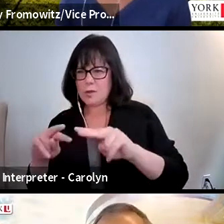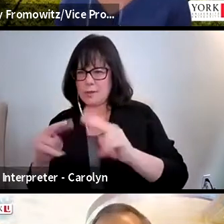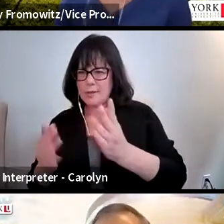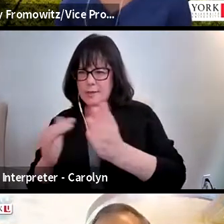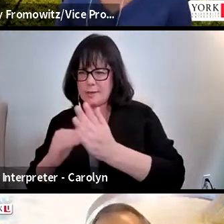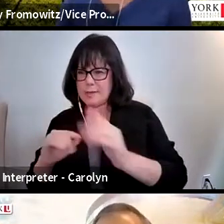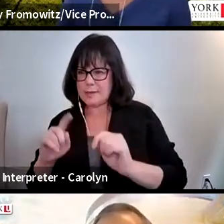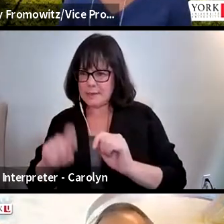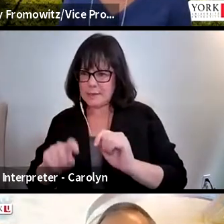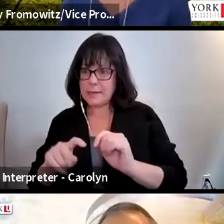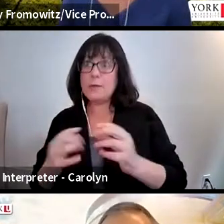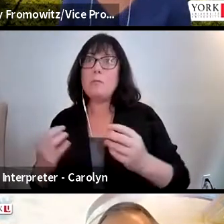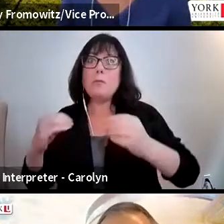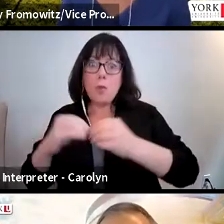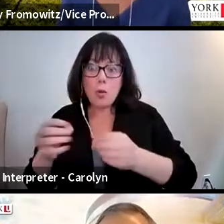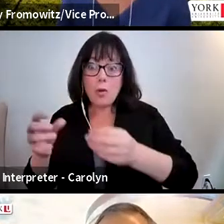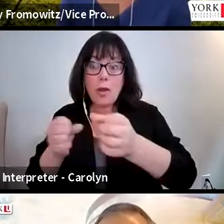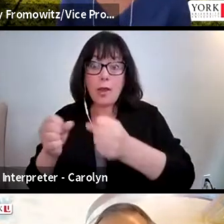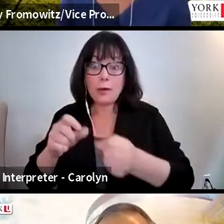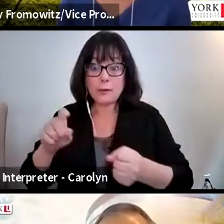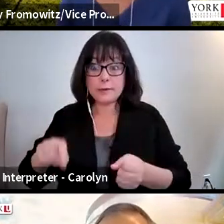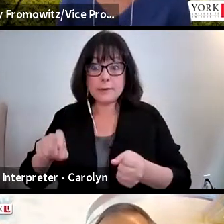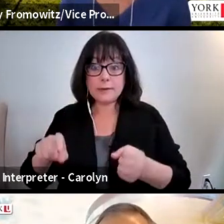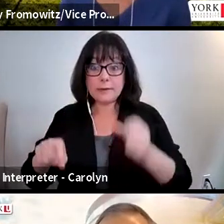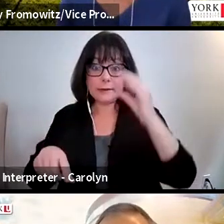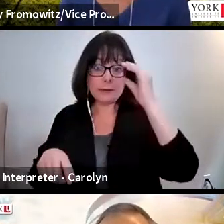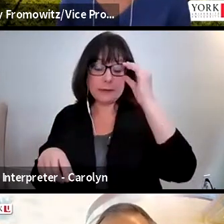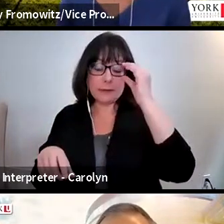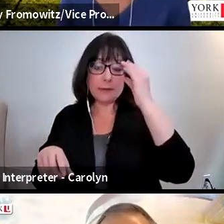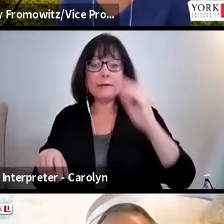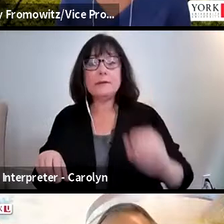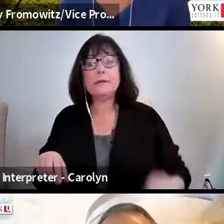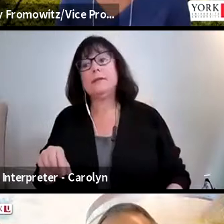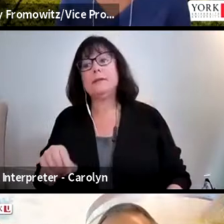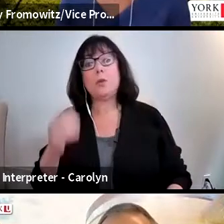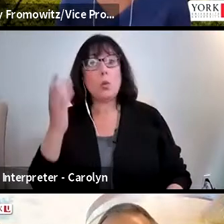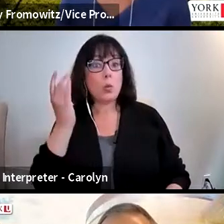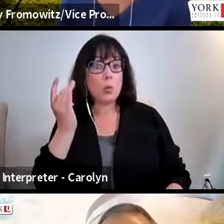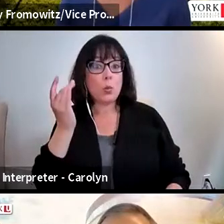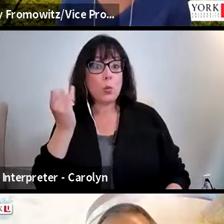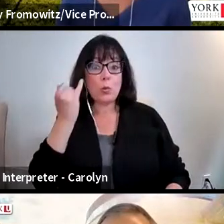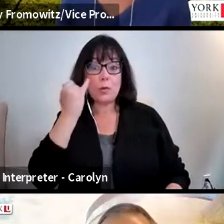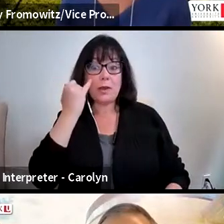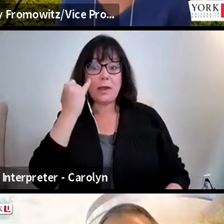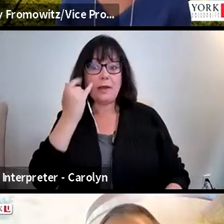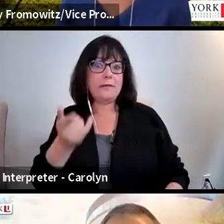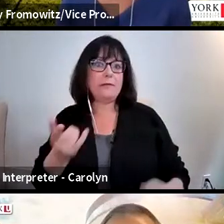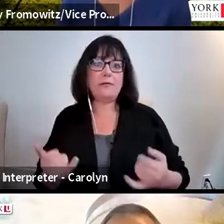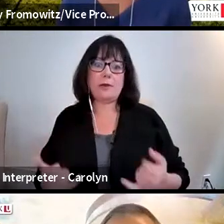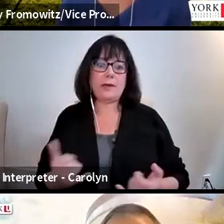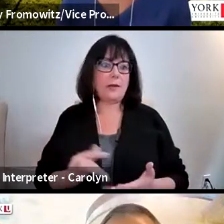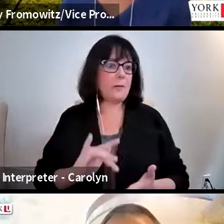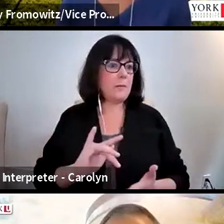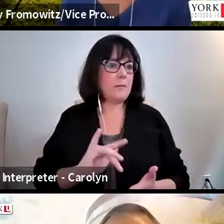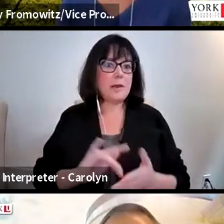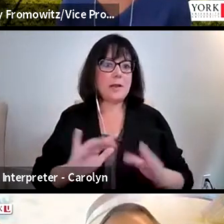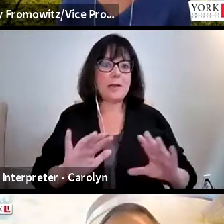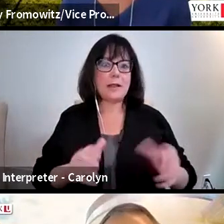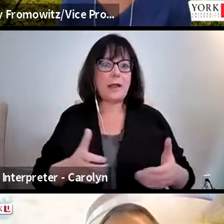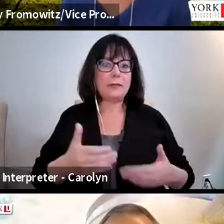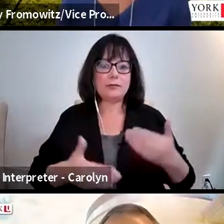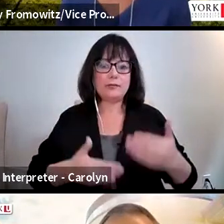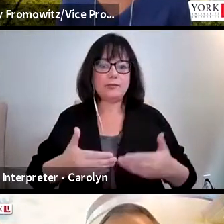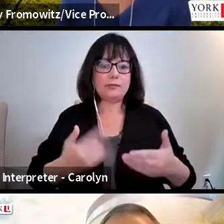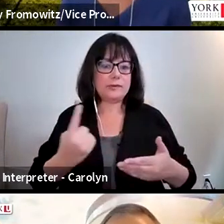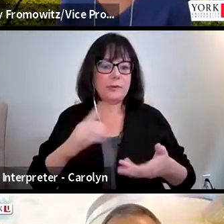is a troubleshooting issue, when something is going wrong, you're in the middle of a class, for instance, that you would be able to reach somebody right